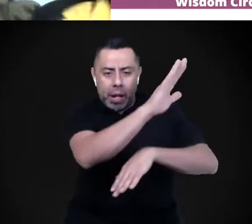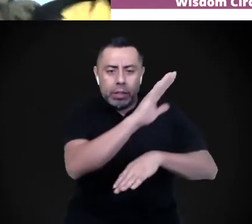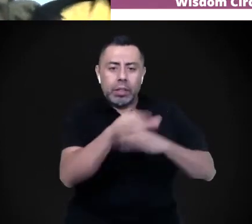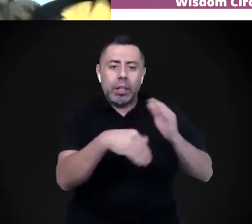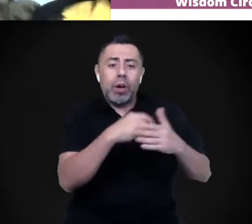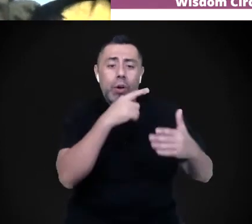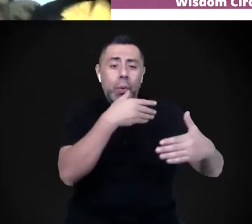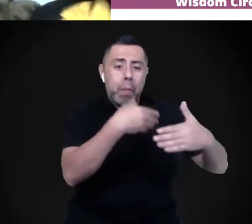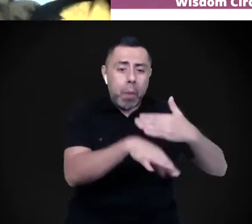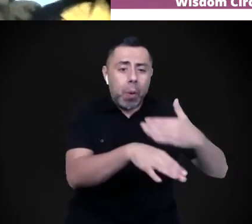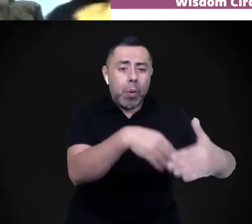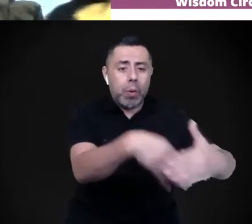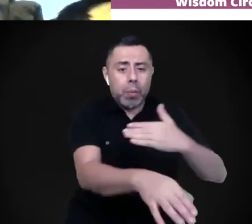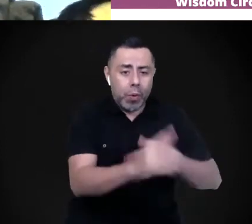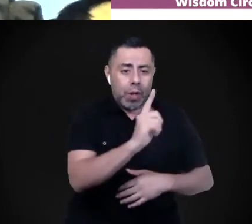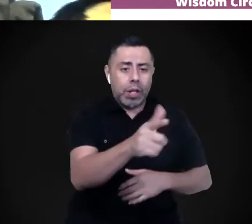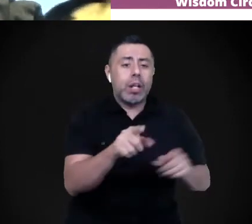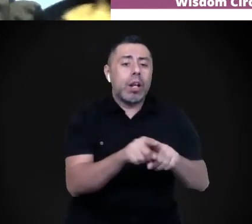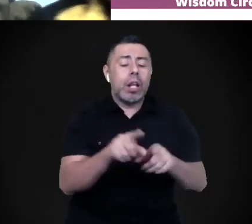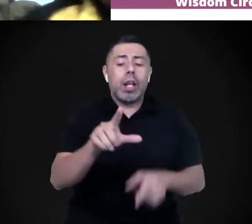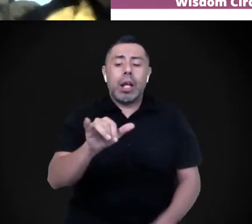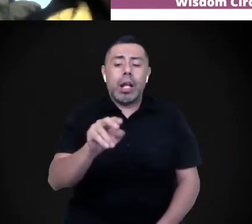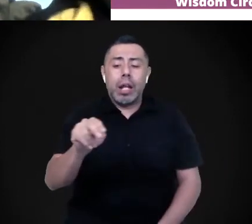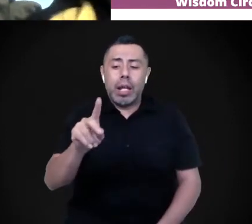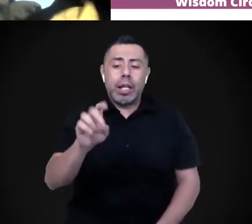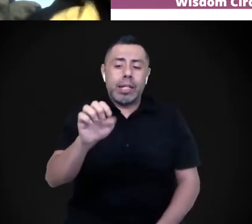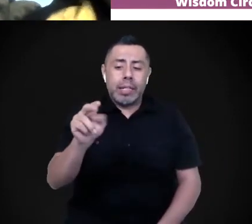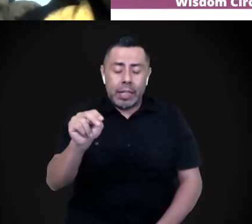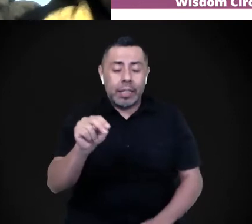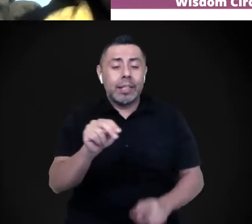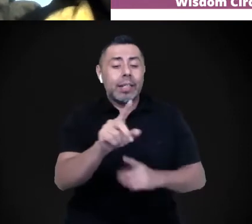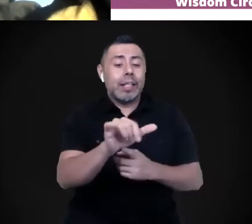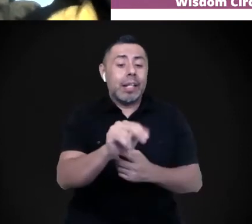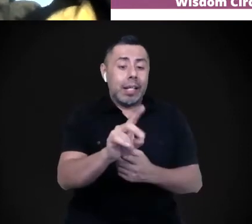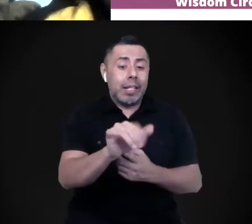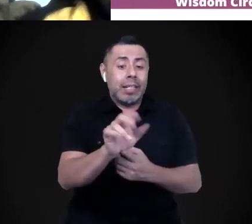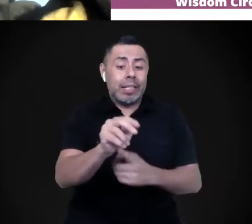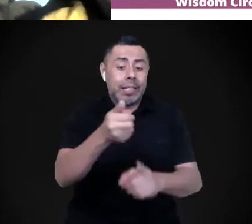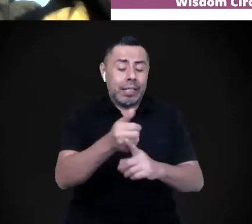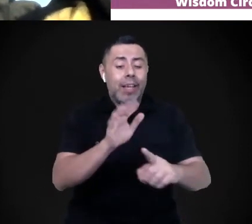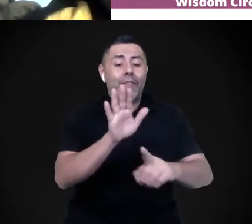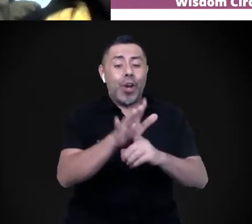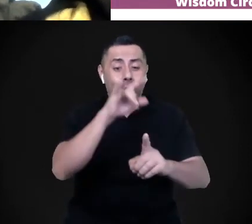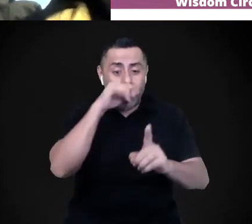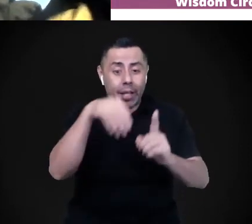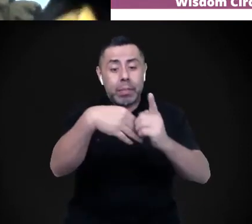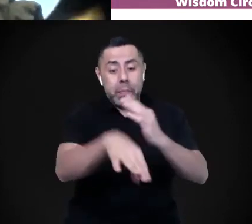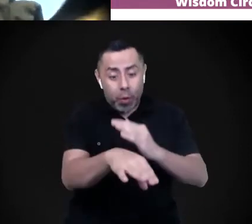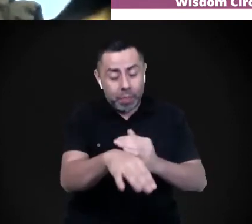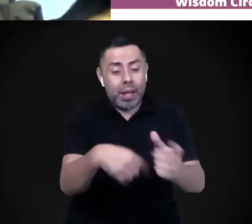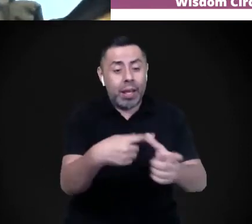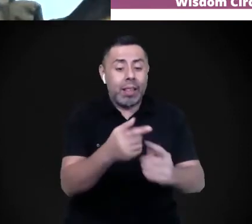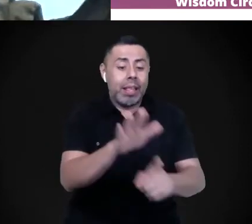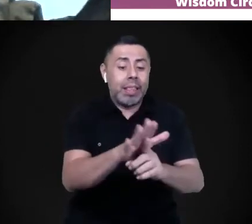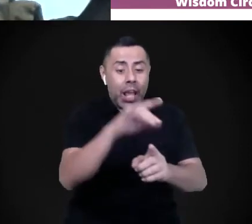mom, Lynn Dean, Lynn Dean's children, and their children. So there's four generations on this sheep camp. They still